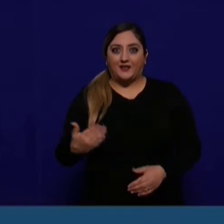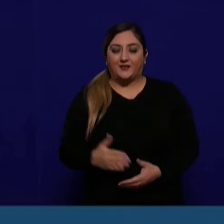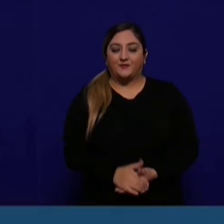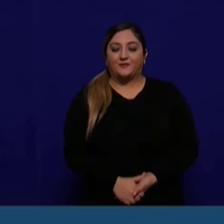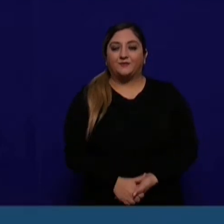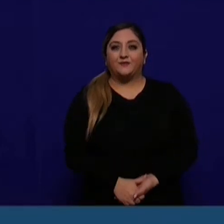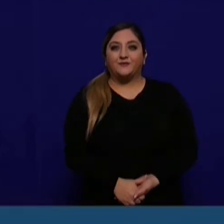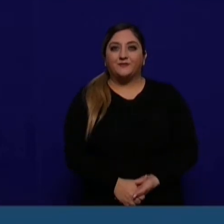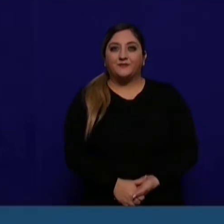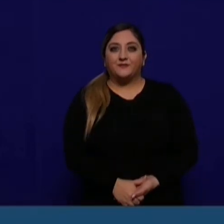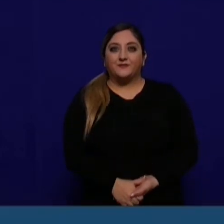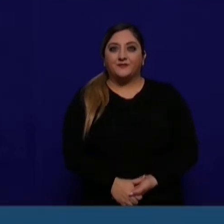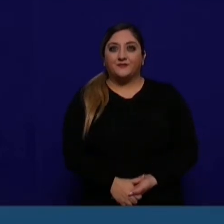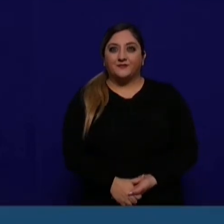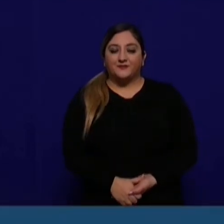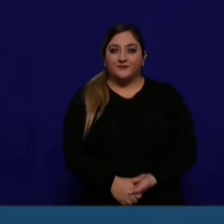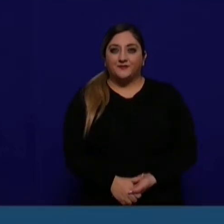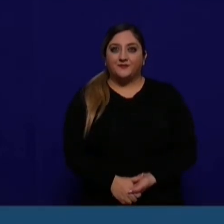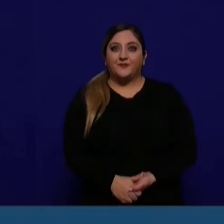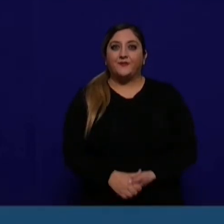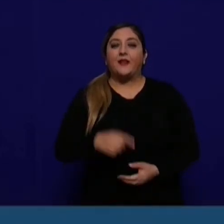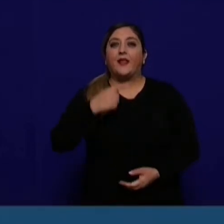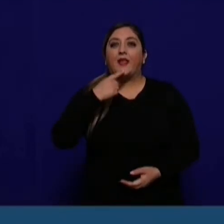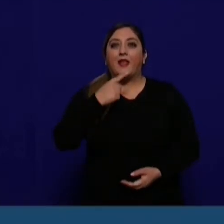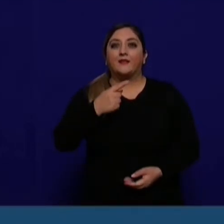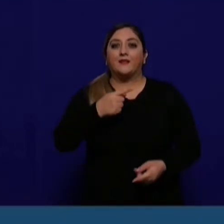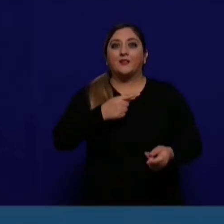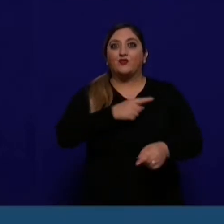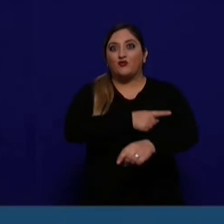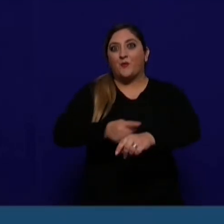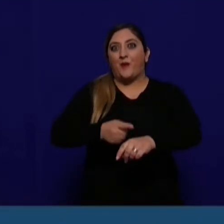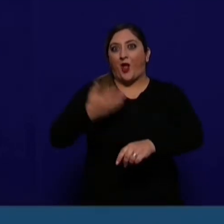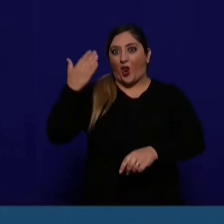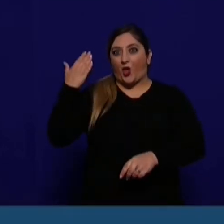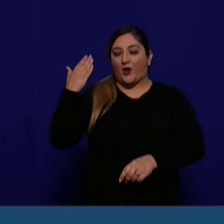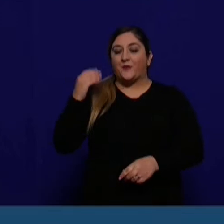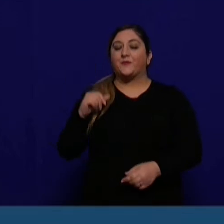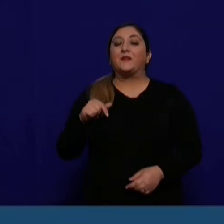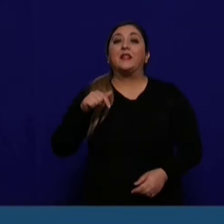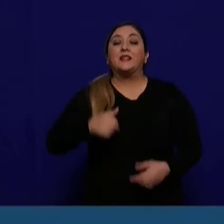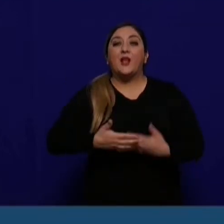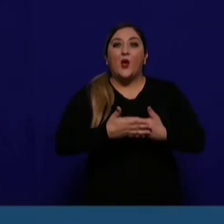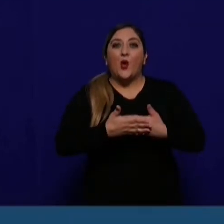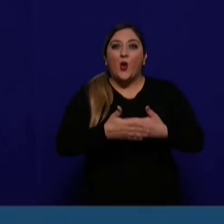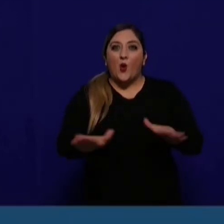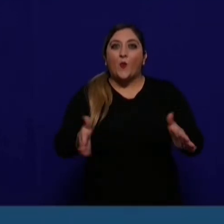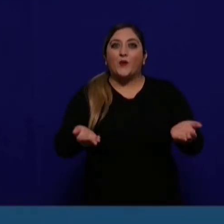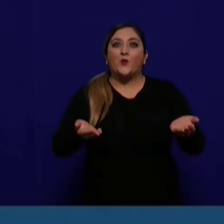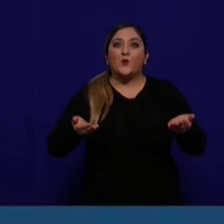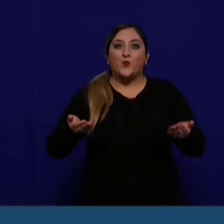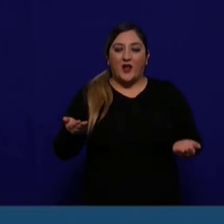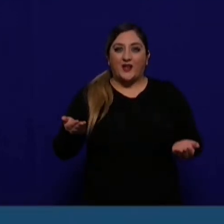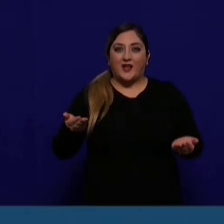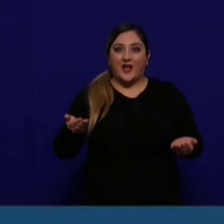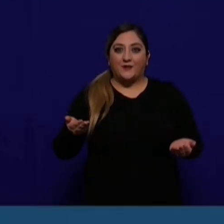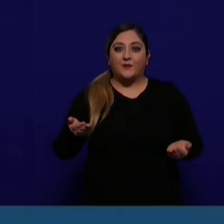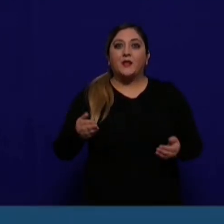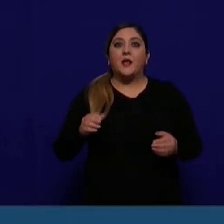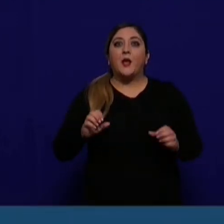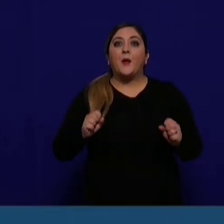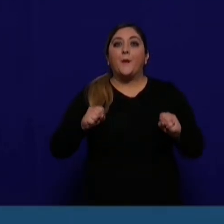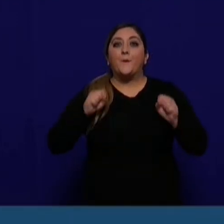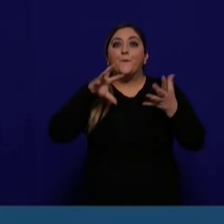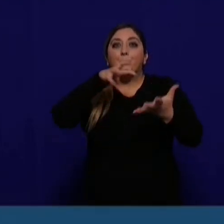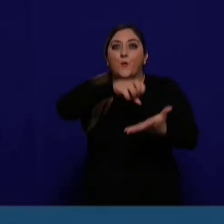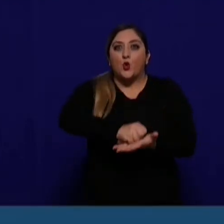fil-qrib. Bħalma ħabbarna l-ġimgħa l-oħra, issa ftaħna wkoll għal dawk il-persuni biex jirreġistraw li għandhom il